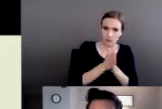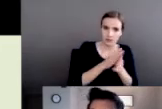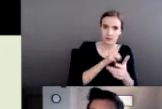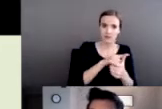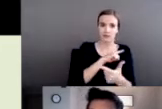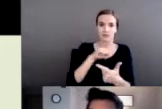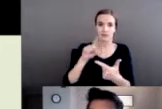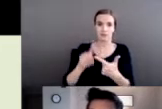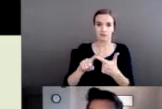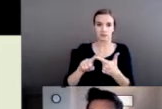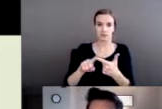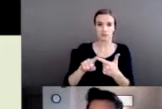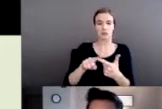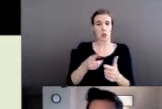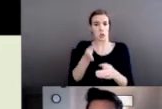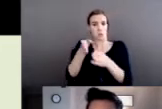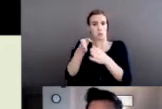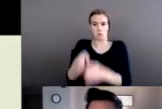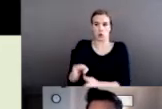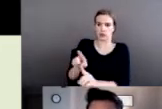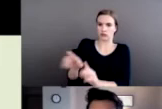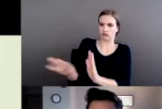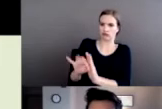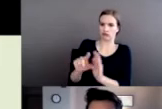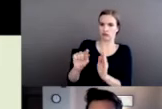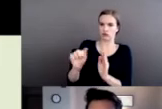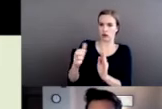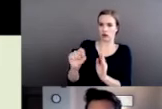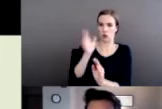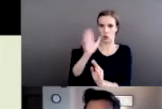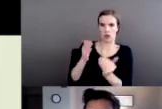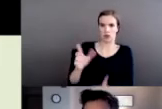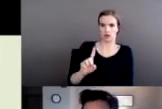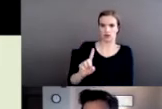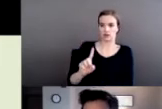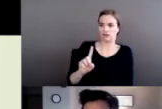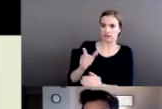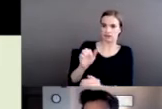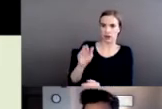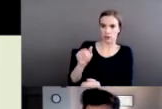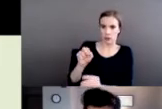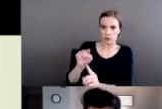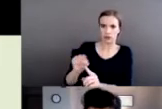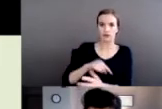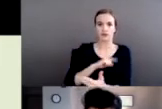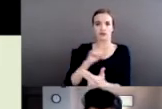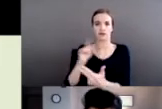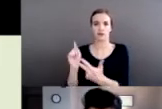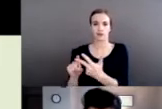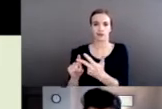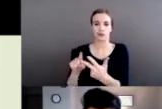These three elements come together in the same space and time, a crime happens or a